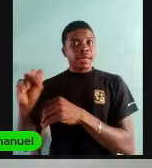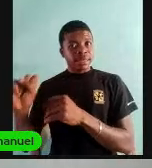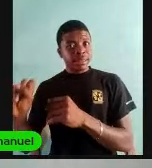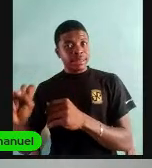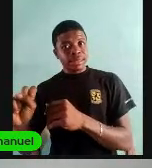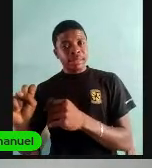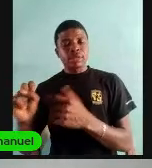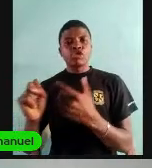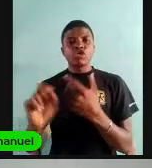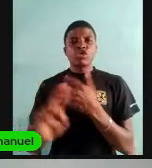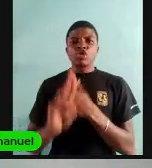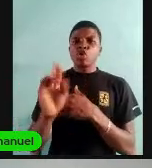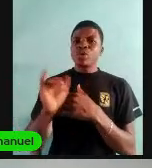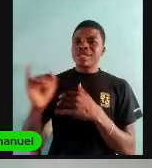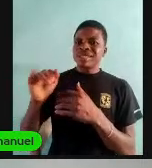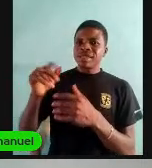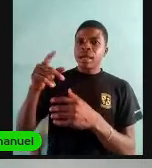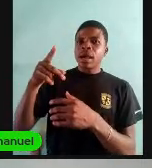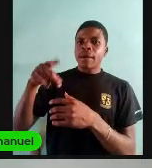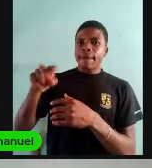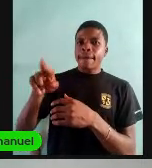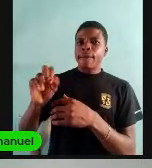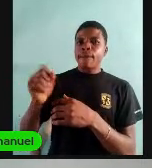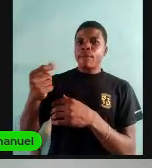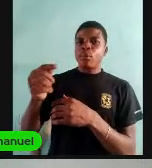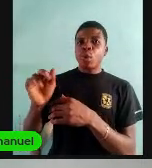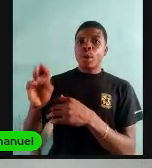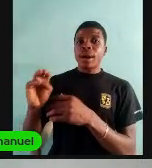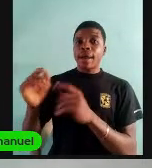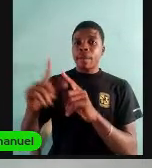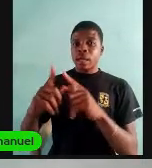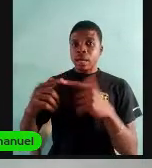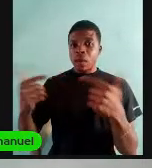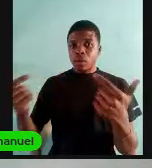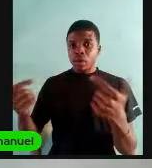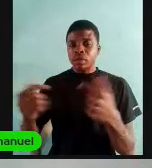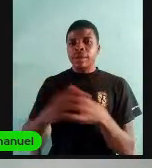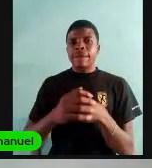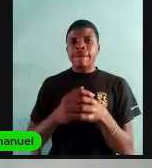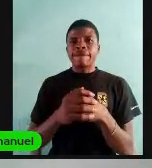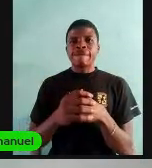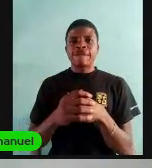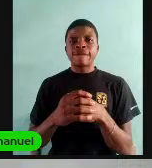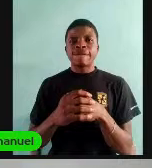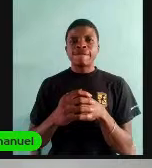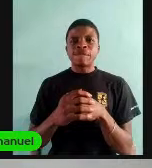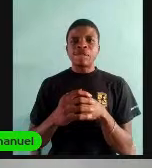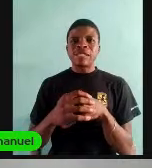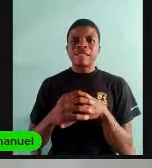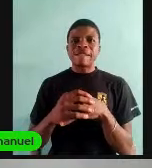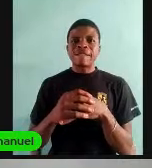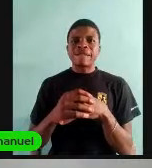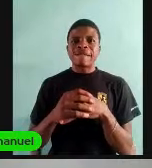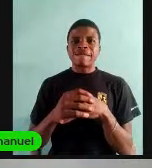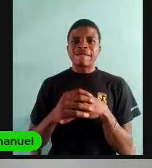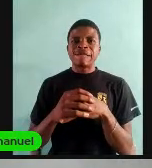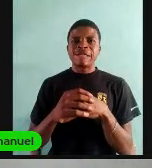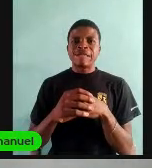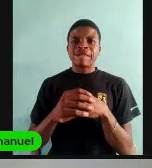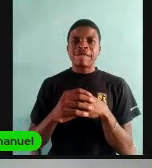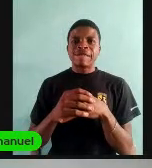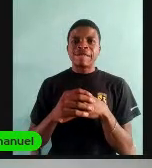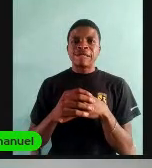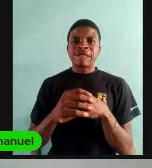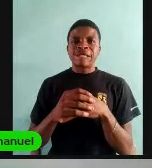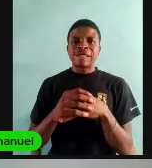programming language for data analysis and data science. Although I'm not a data scientist, but I'm data analysis, but not deep